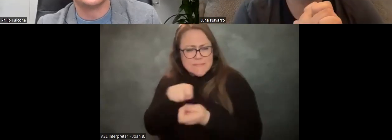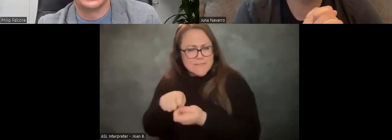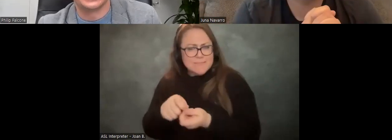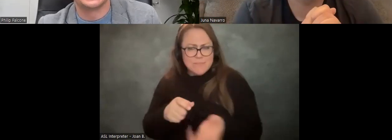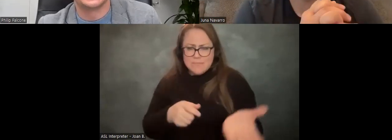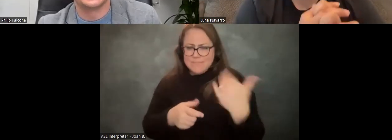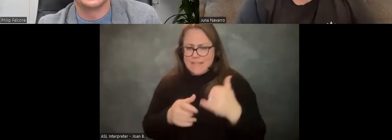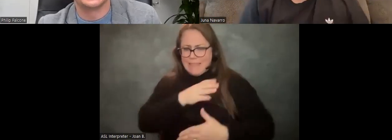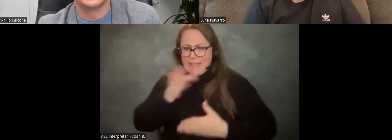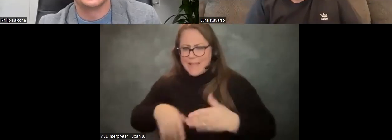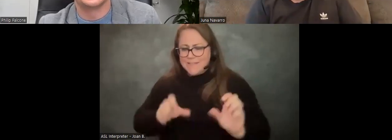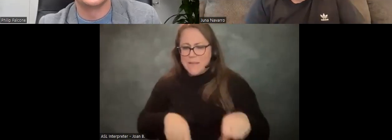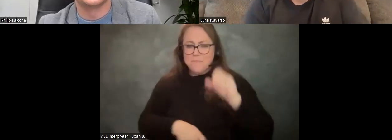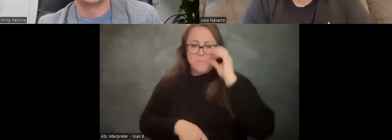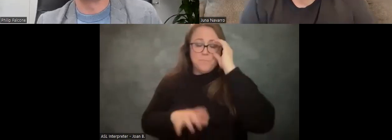open to questions.